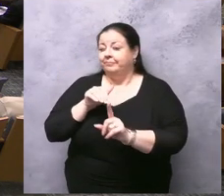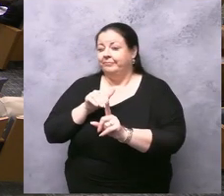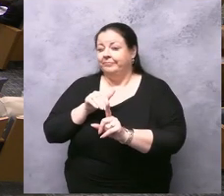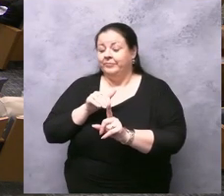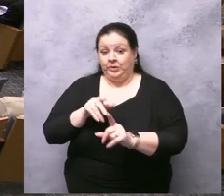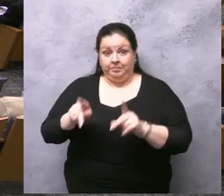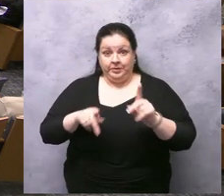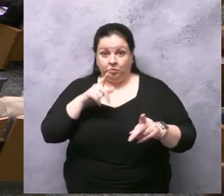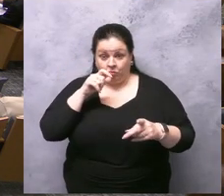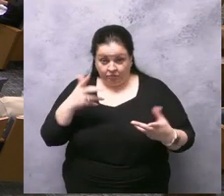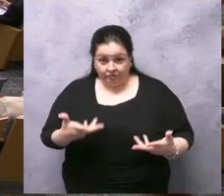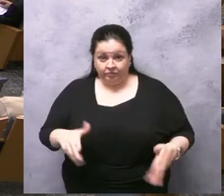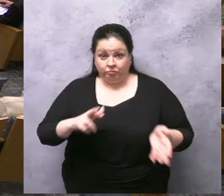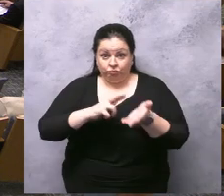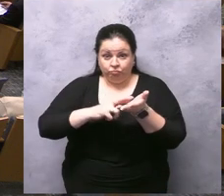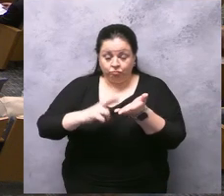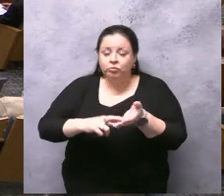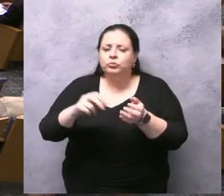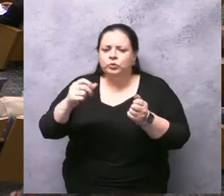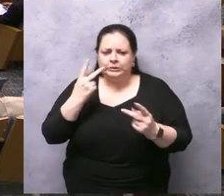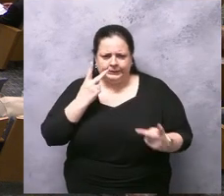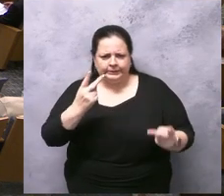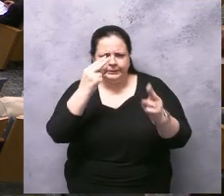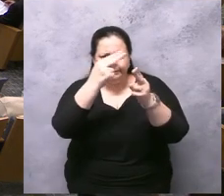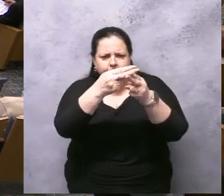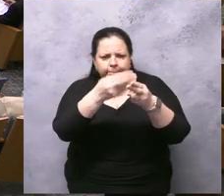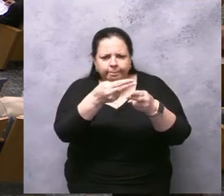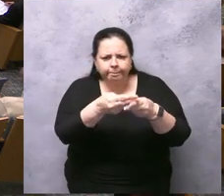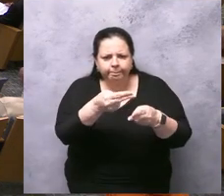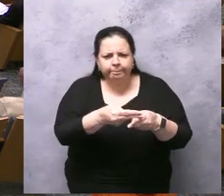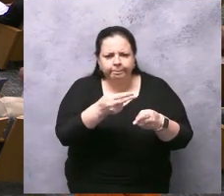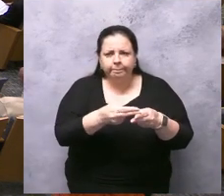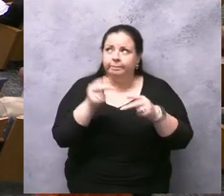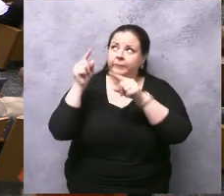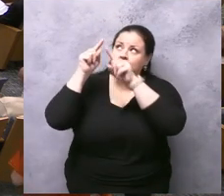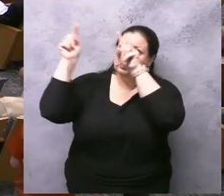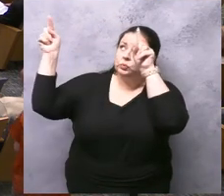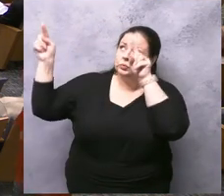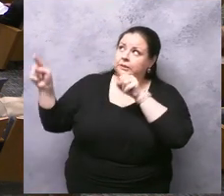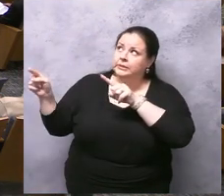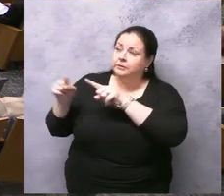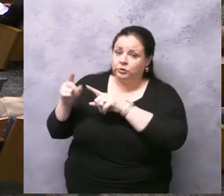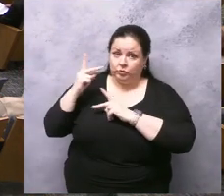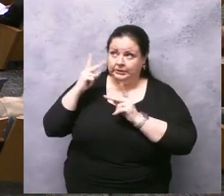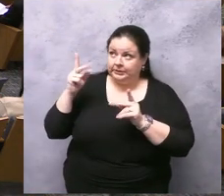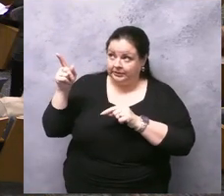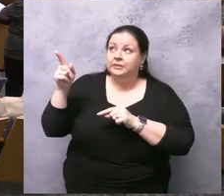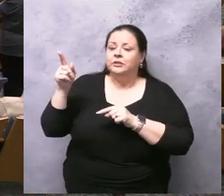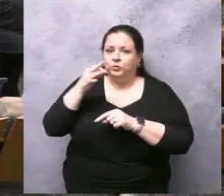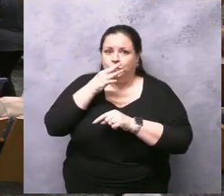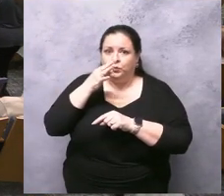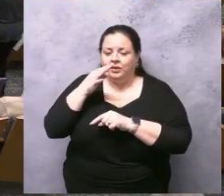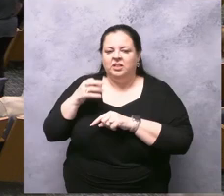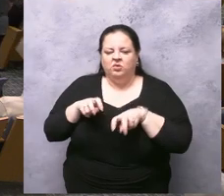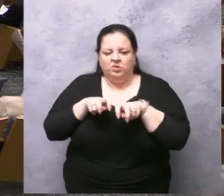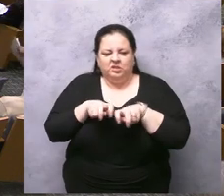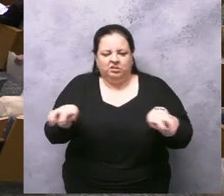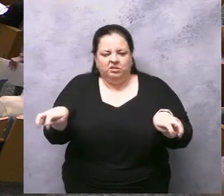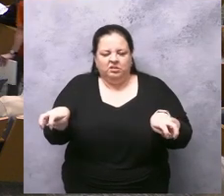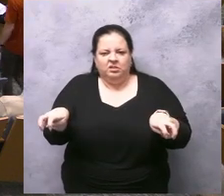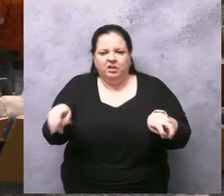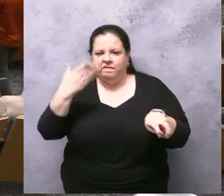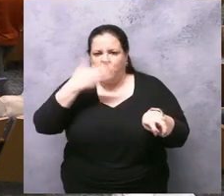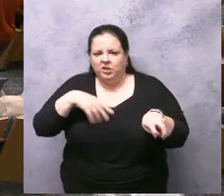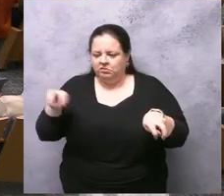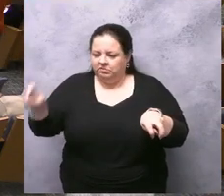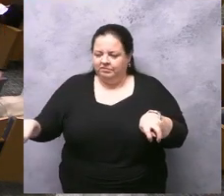who have registered to speak this evening may see the order of the names listed on the screen behind me. Before your name is called, please move forward and sit on the two reserved seats on the